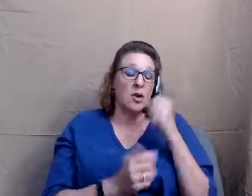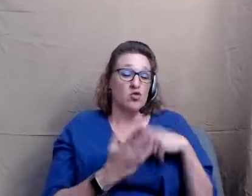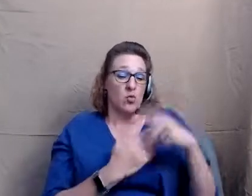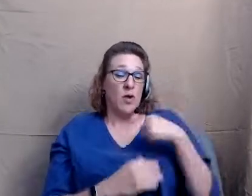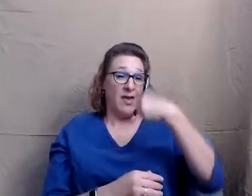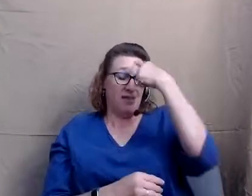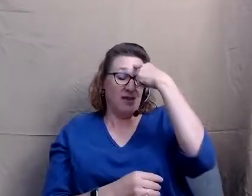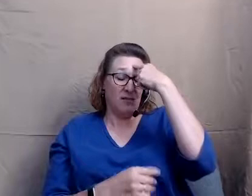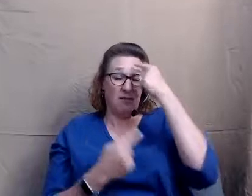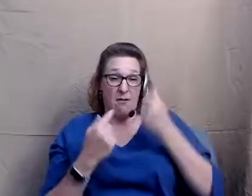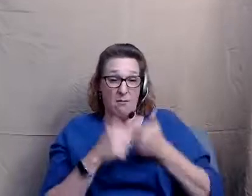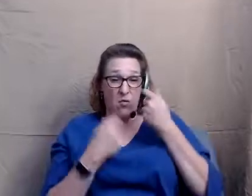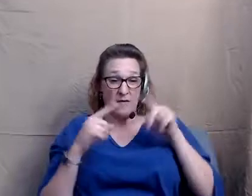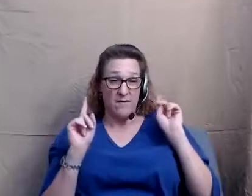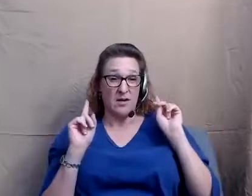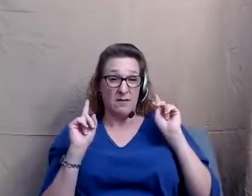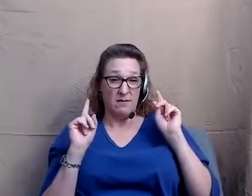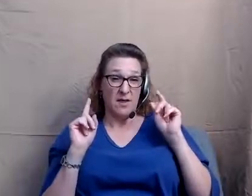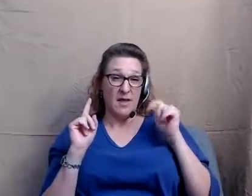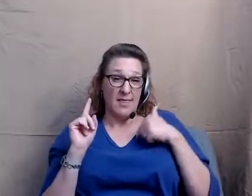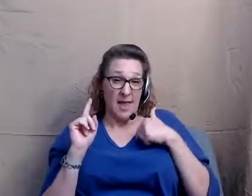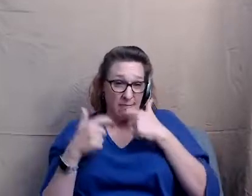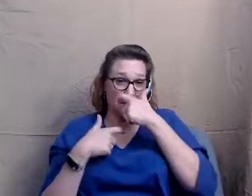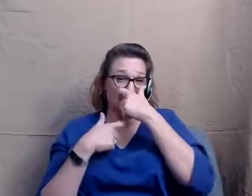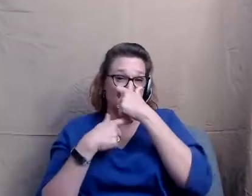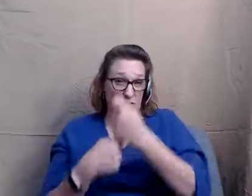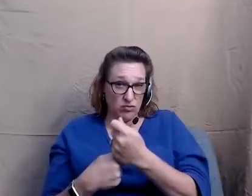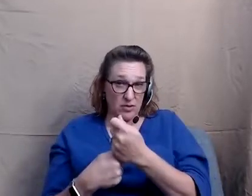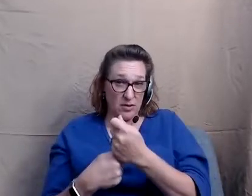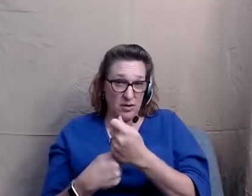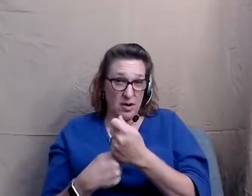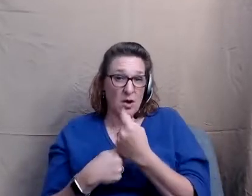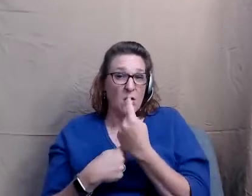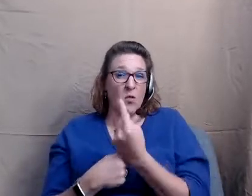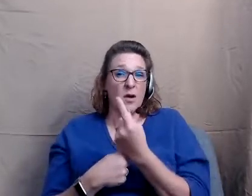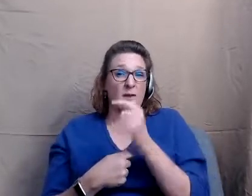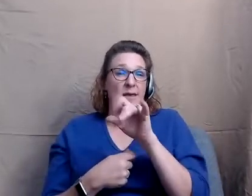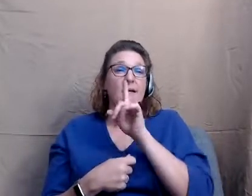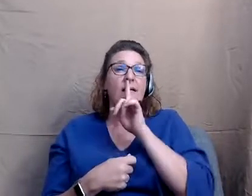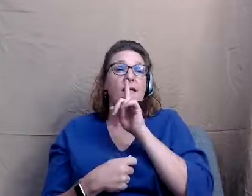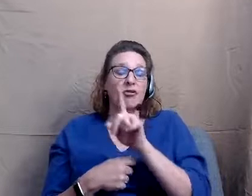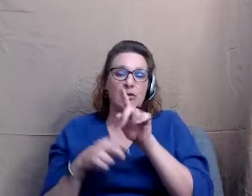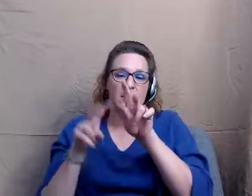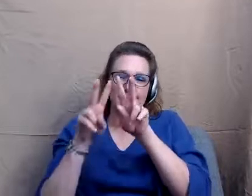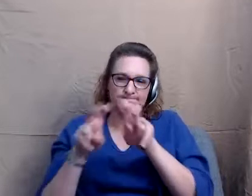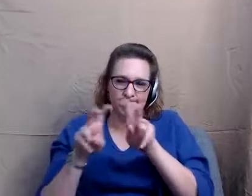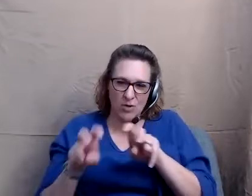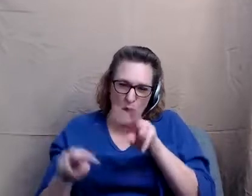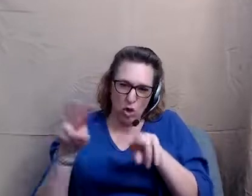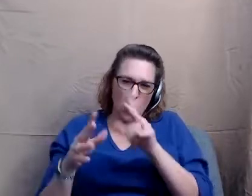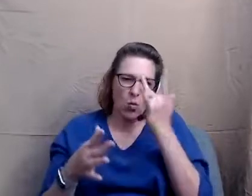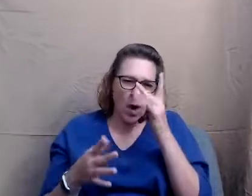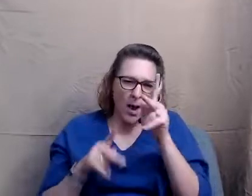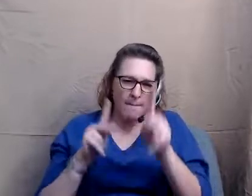are effective, that I am interested in investing in, are the ones that actually look at why people are using